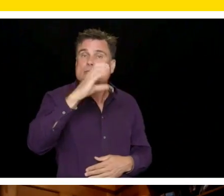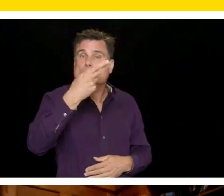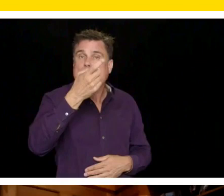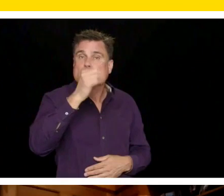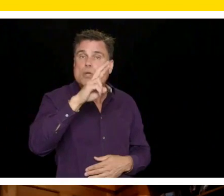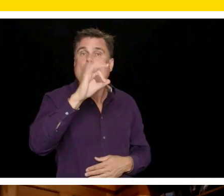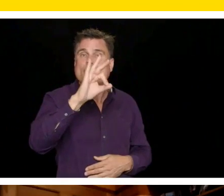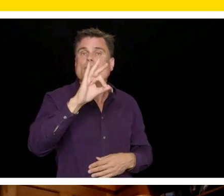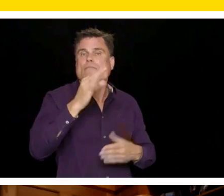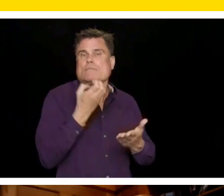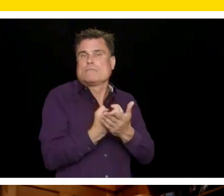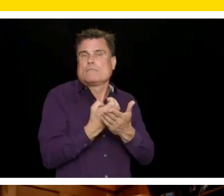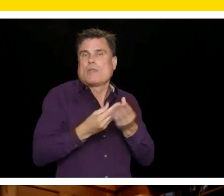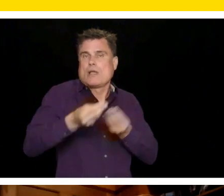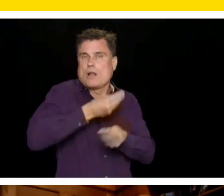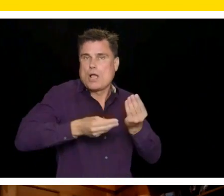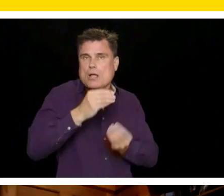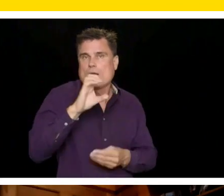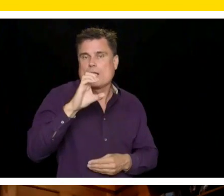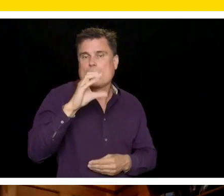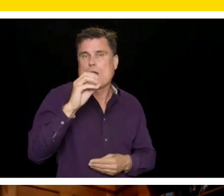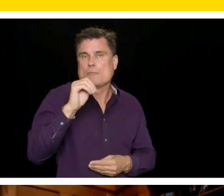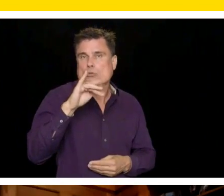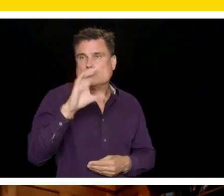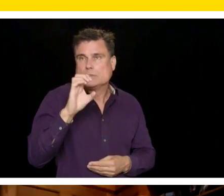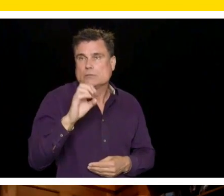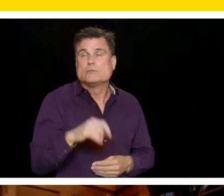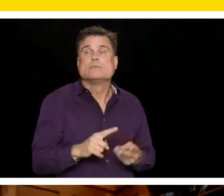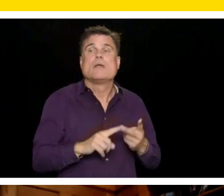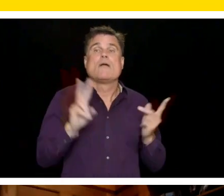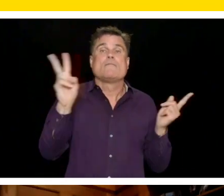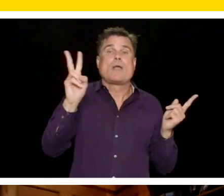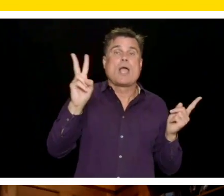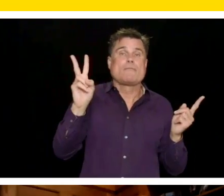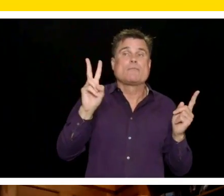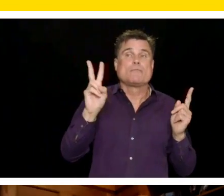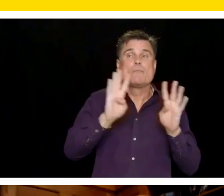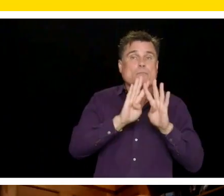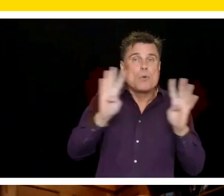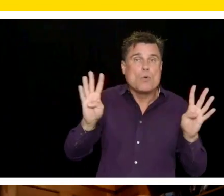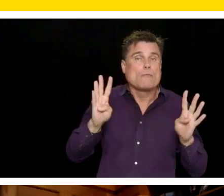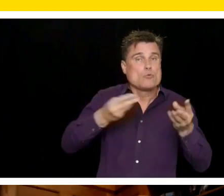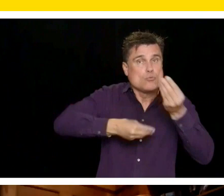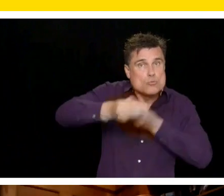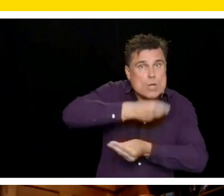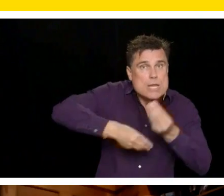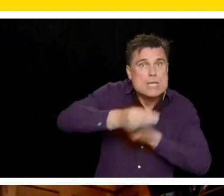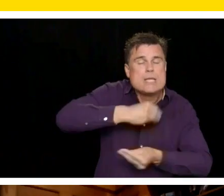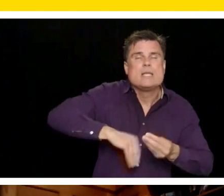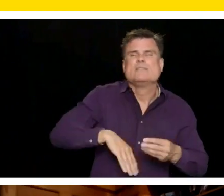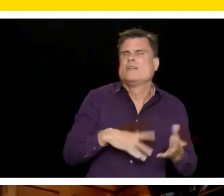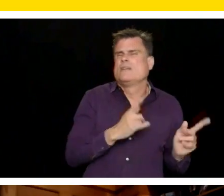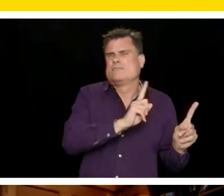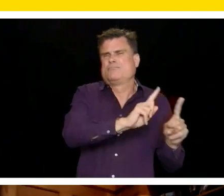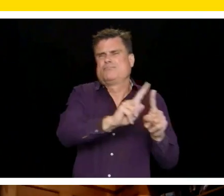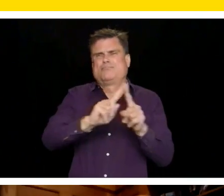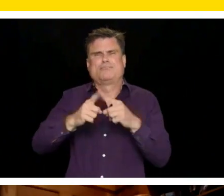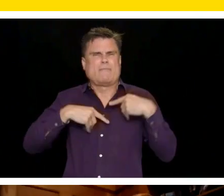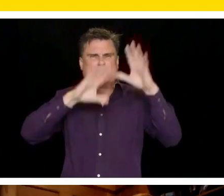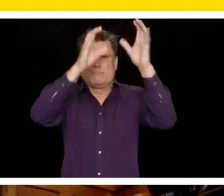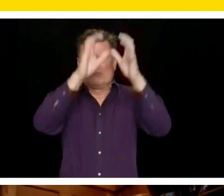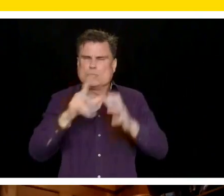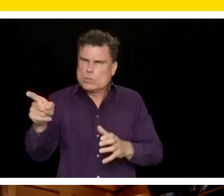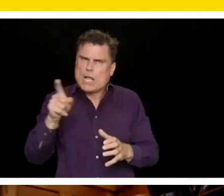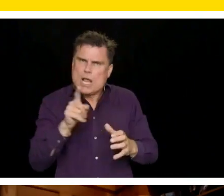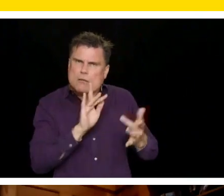Vancouver Board of Trade. There's also business associations and Business Improvement Associations, pardon